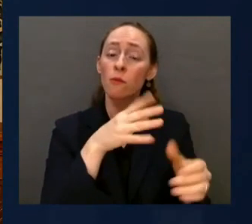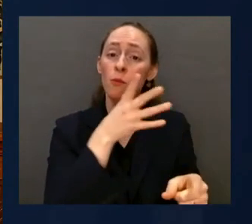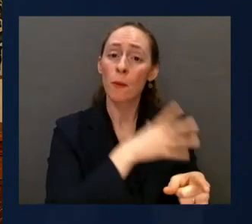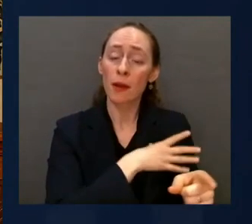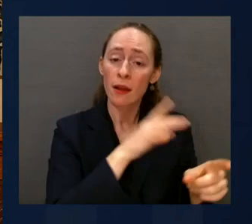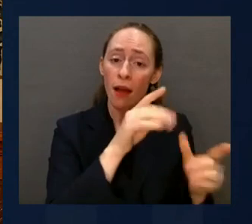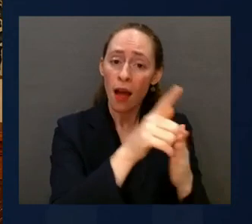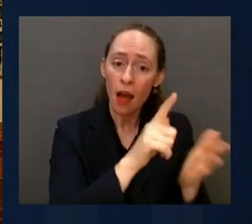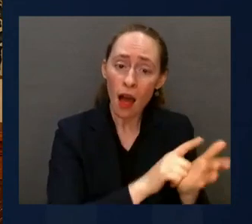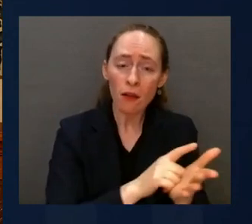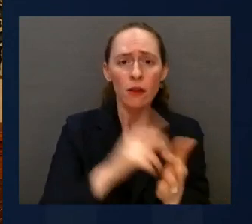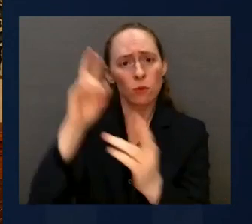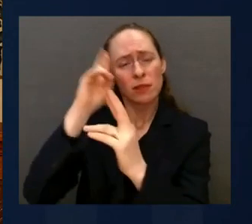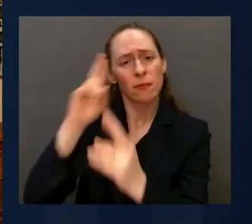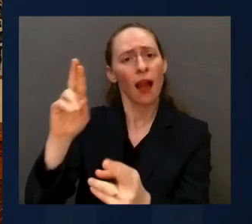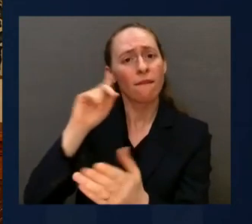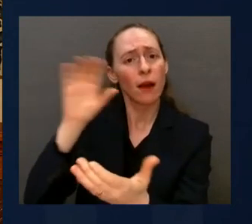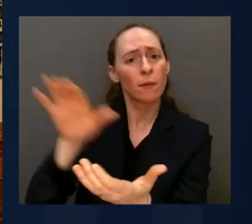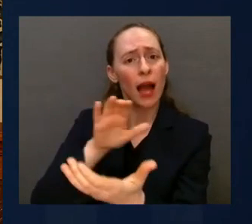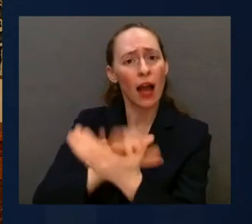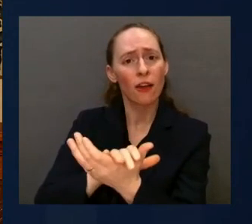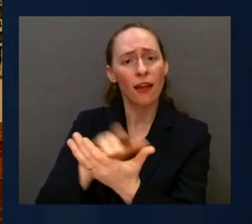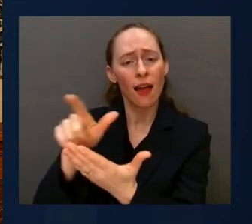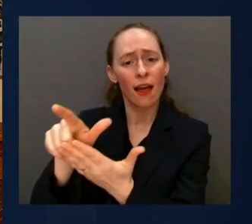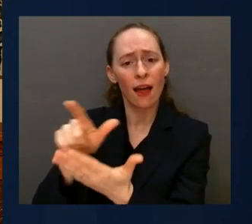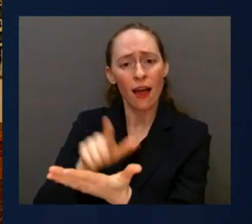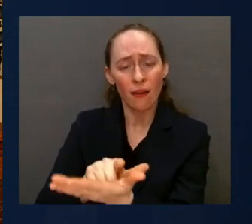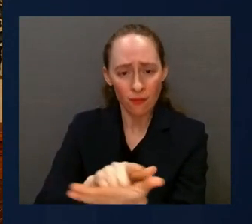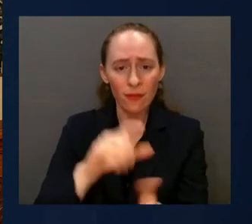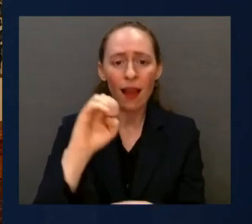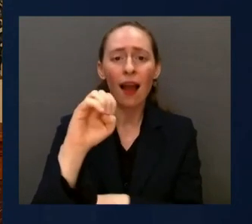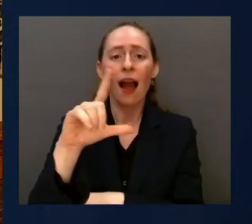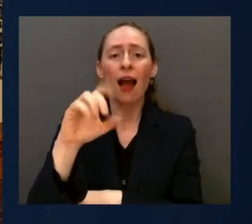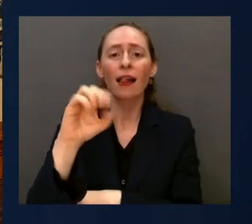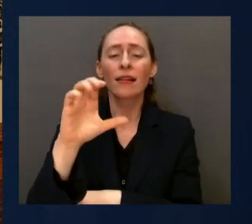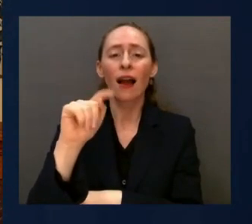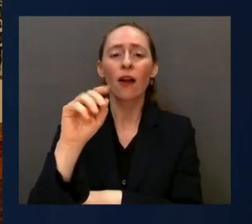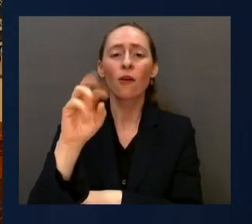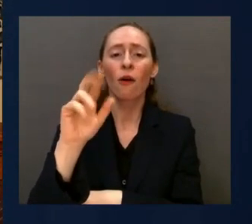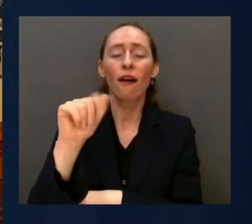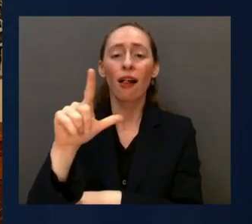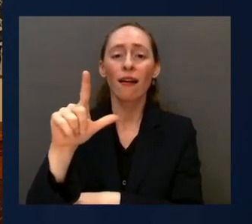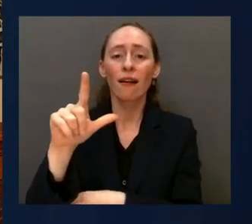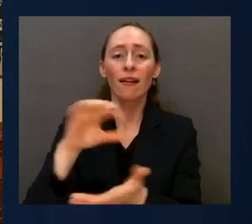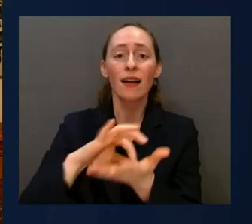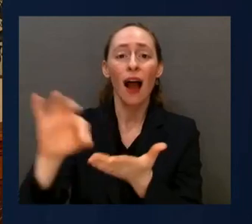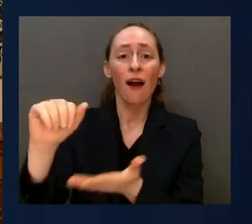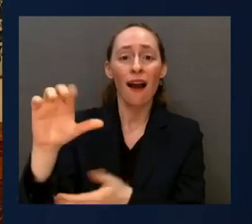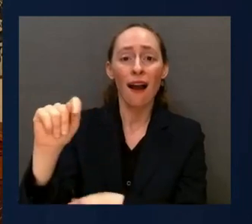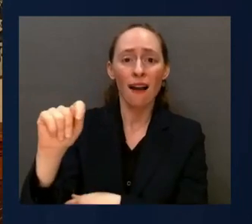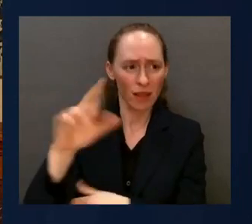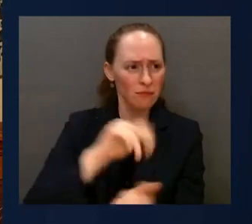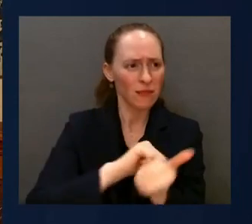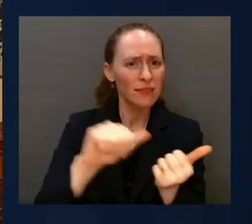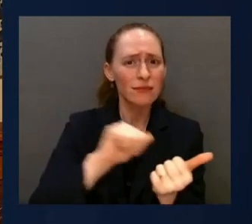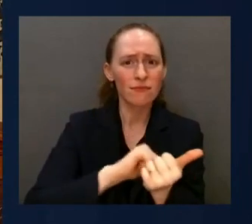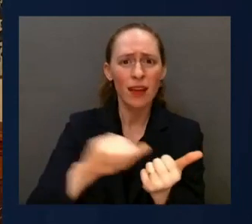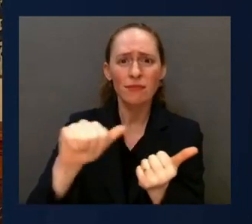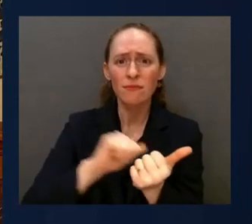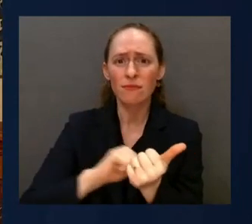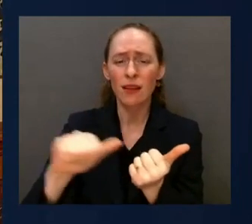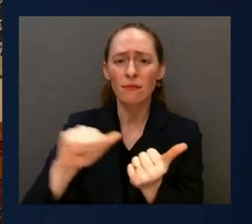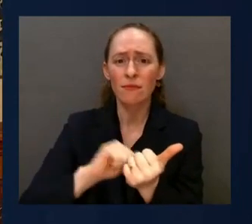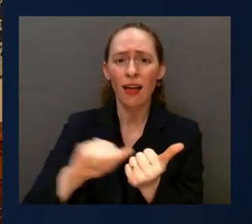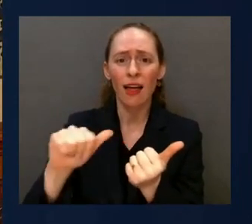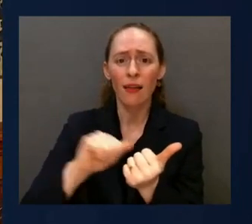you love. And to my Republican friends, if we could work together the last Congress, there's no reason we can't work together and find consensus on important